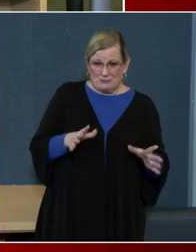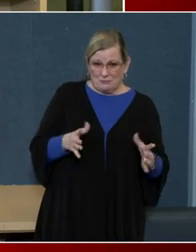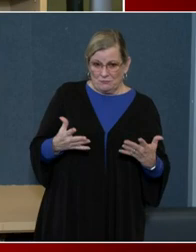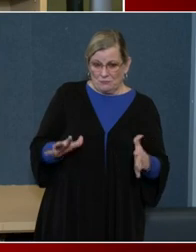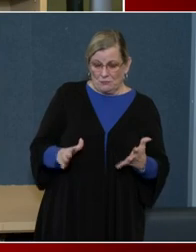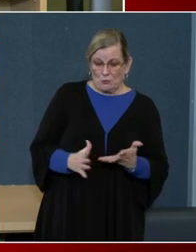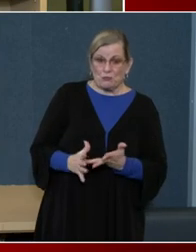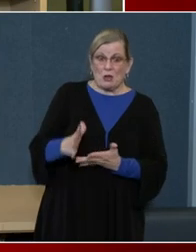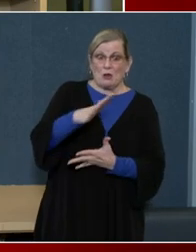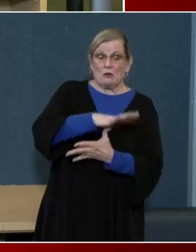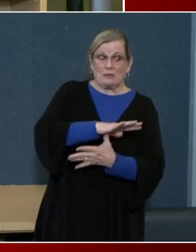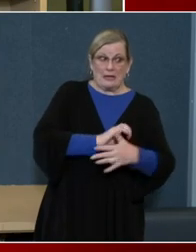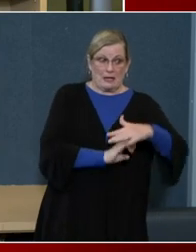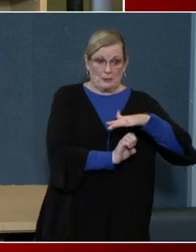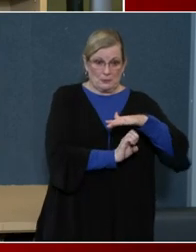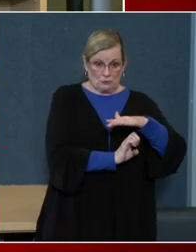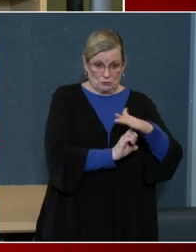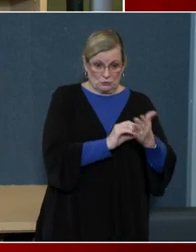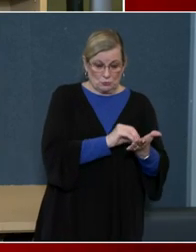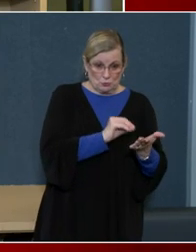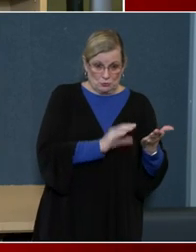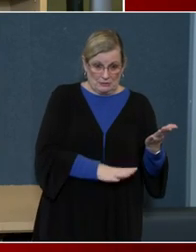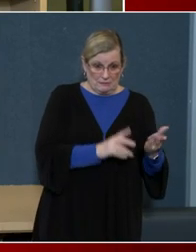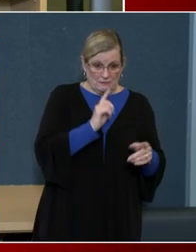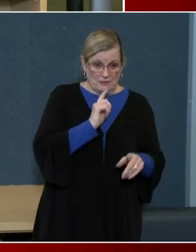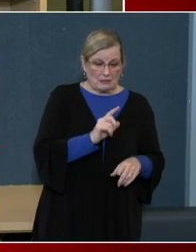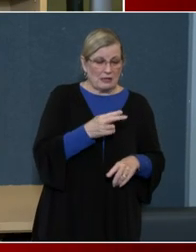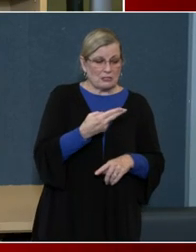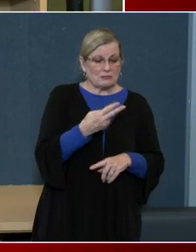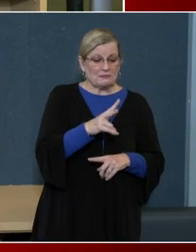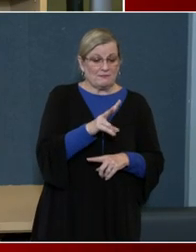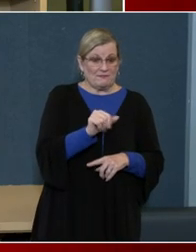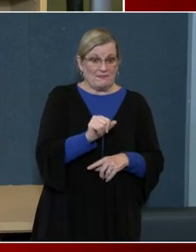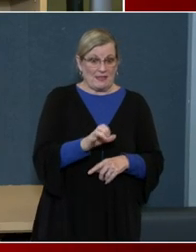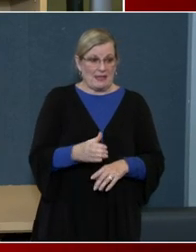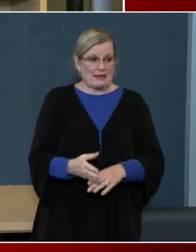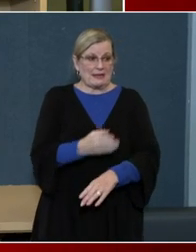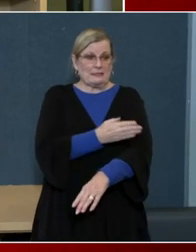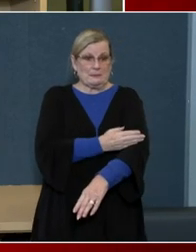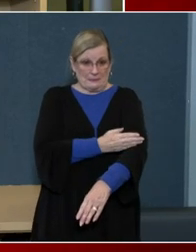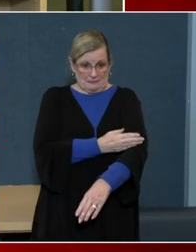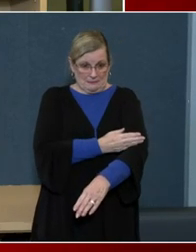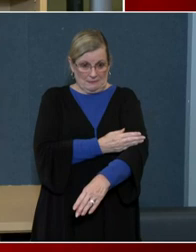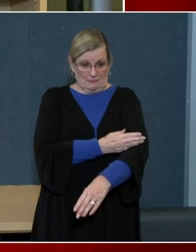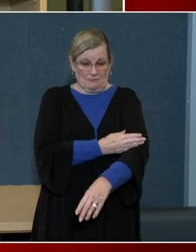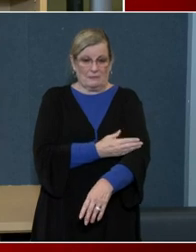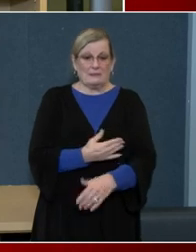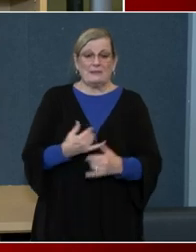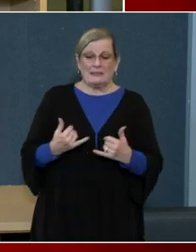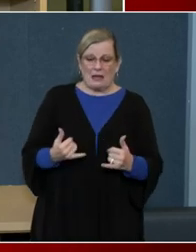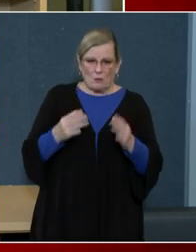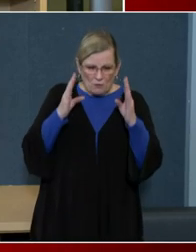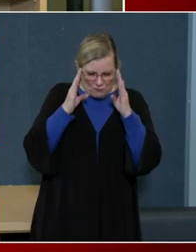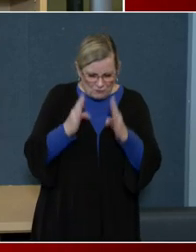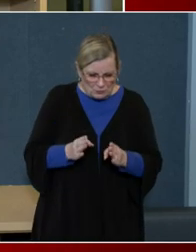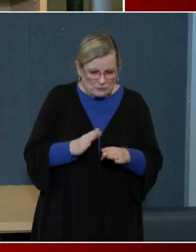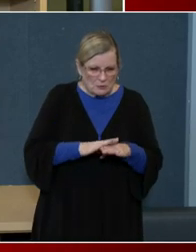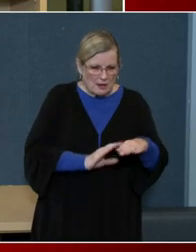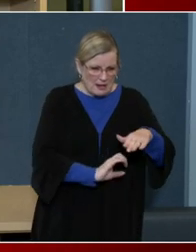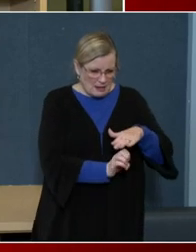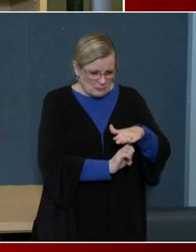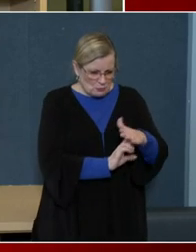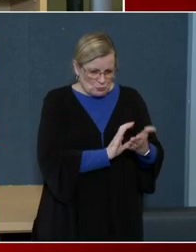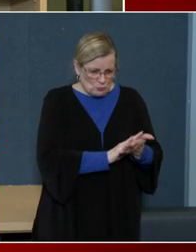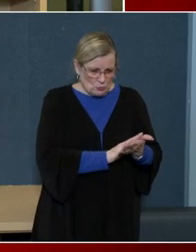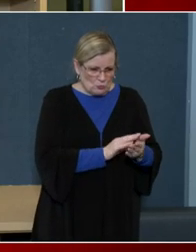for our HVAC enhancement and our work orders. And right now we're focused on our elementary buildings. Students will